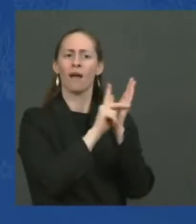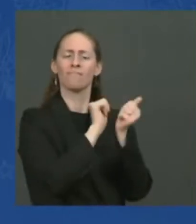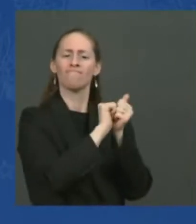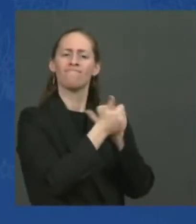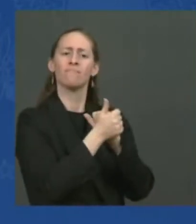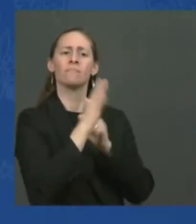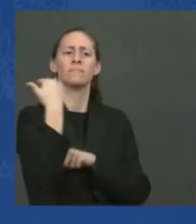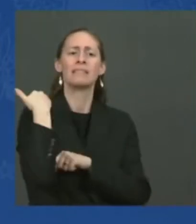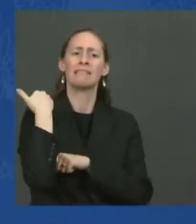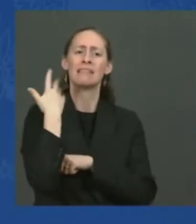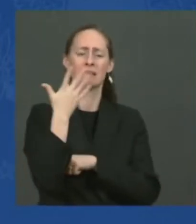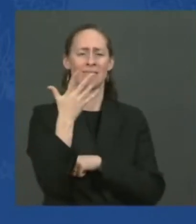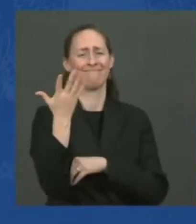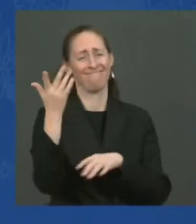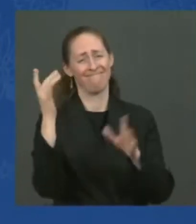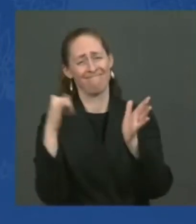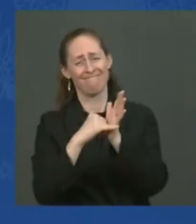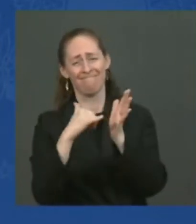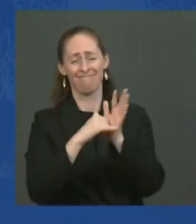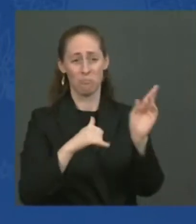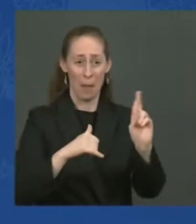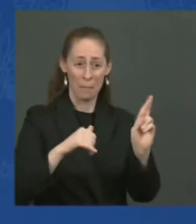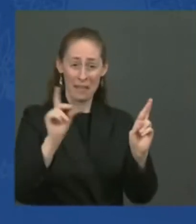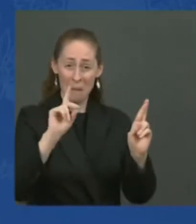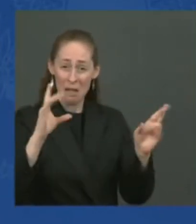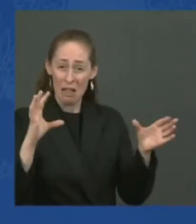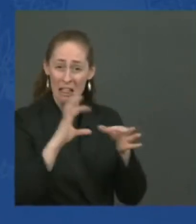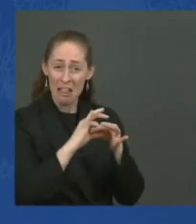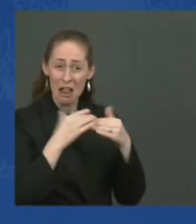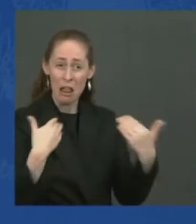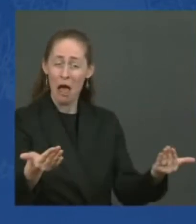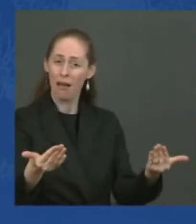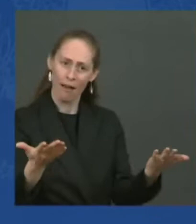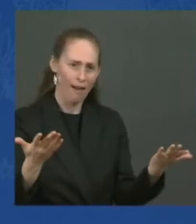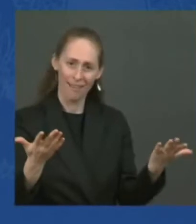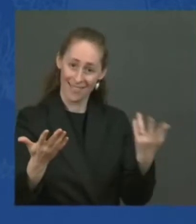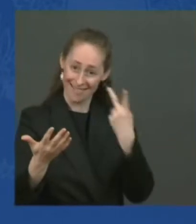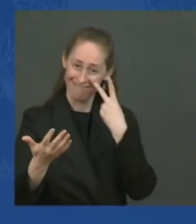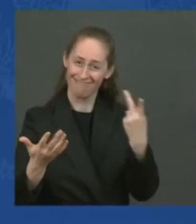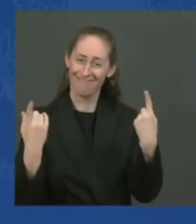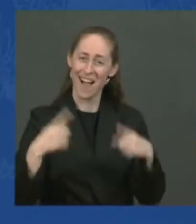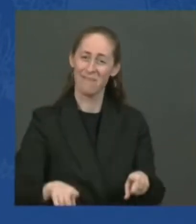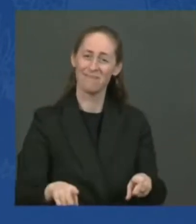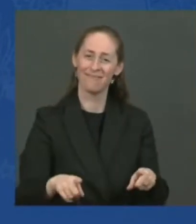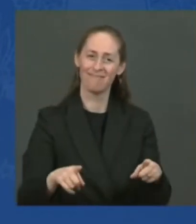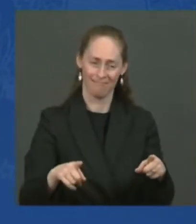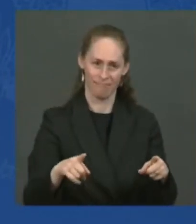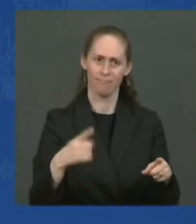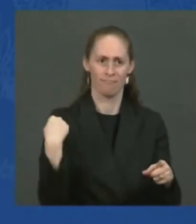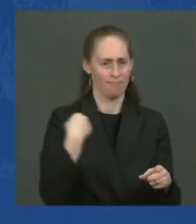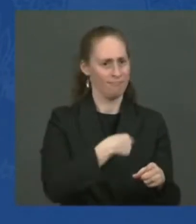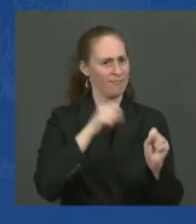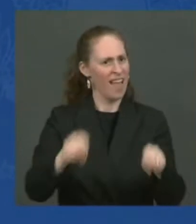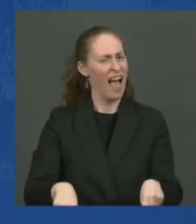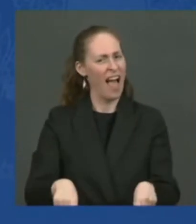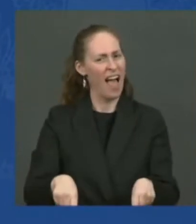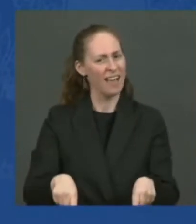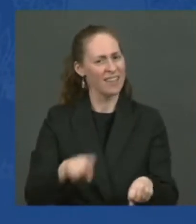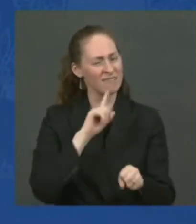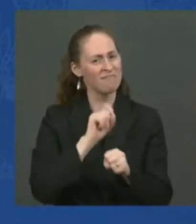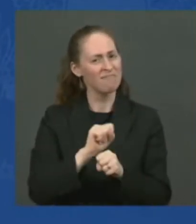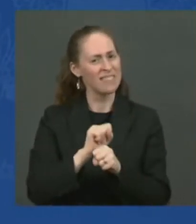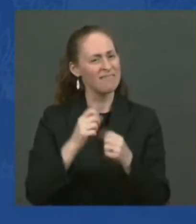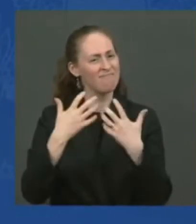can only happen on a party line? Our legislation proves the opposite, and the senators who negotiated